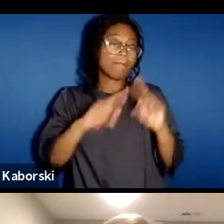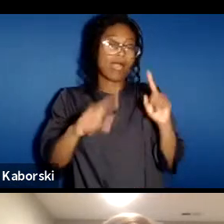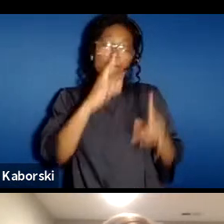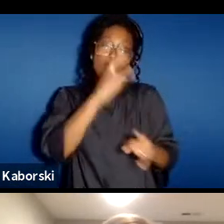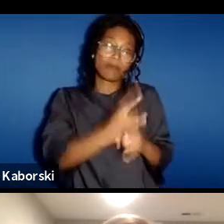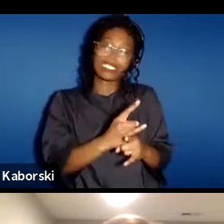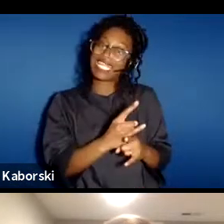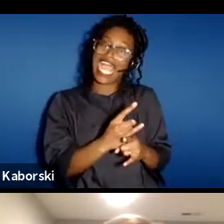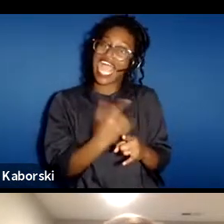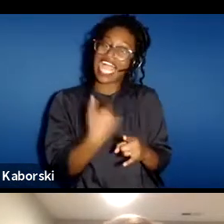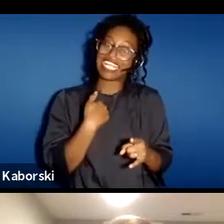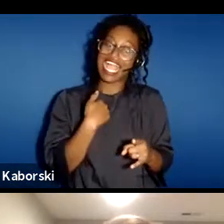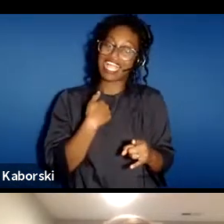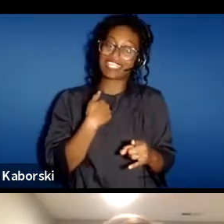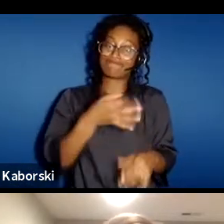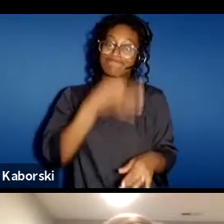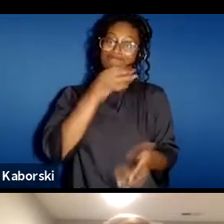know what I mean?